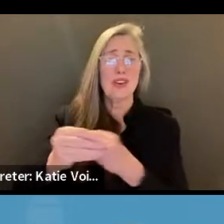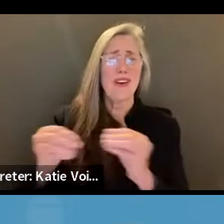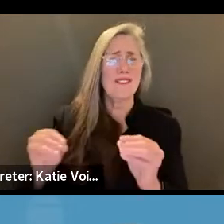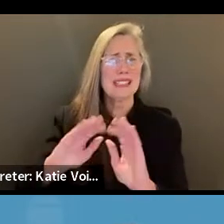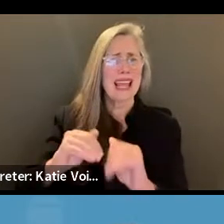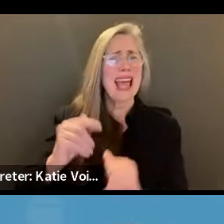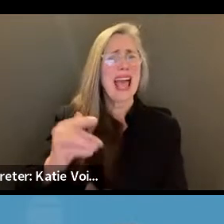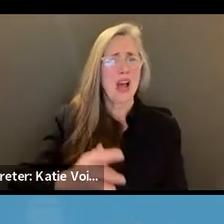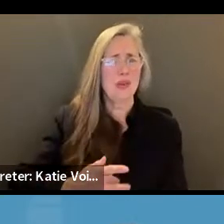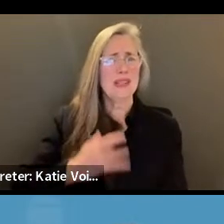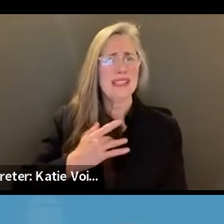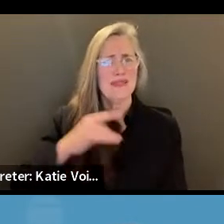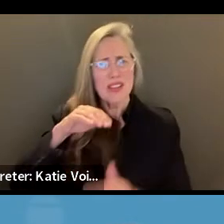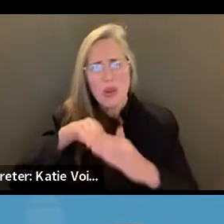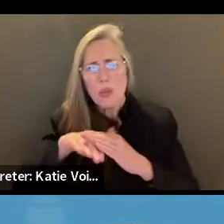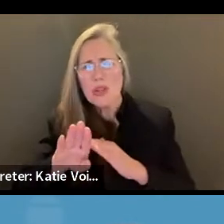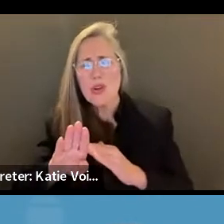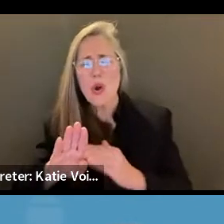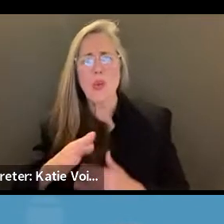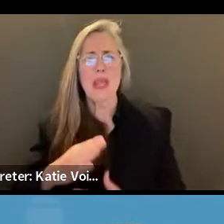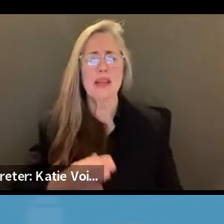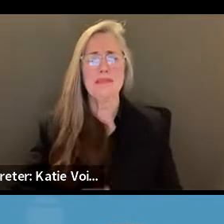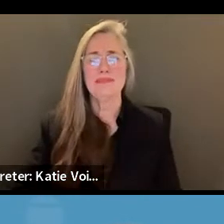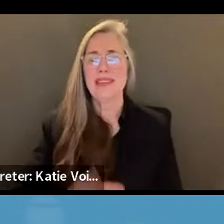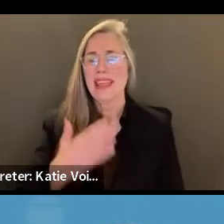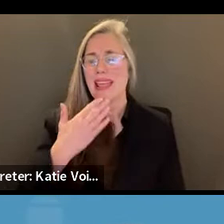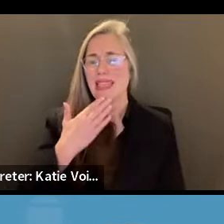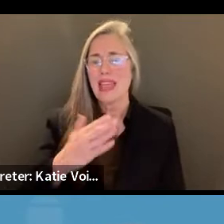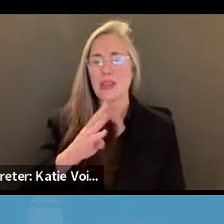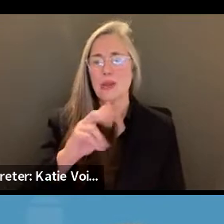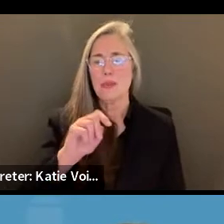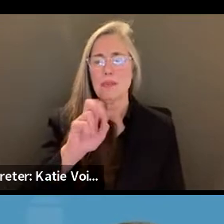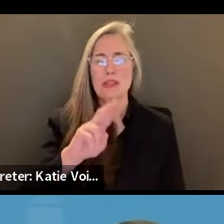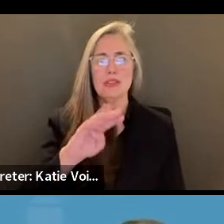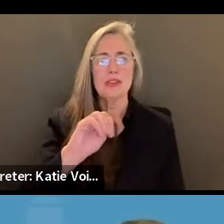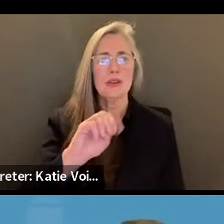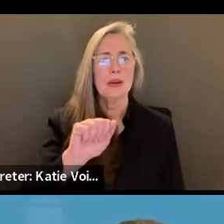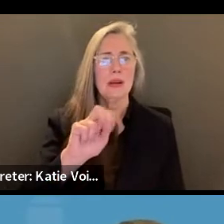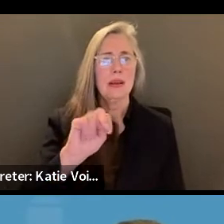Thank you. Thank you, Ms. Munoz. Mr. Banning.